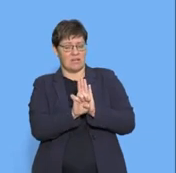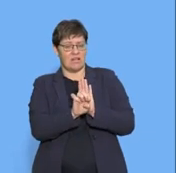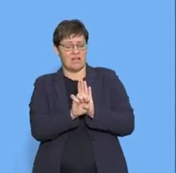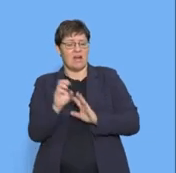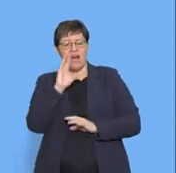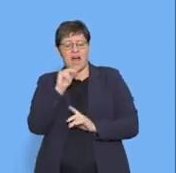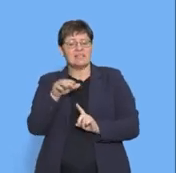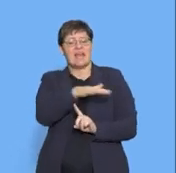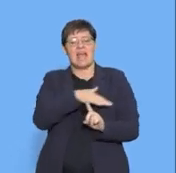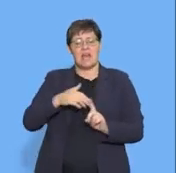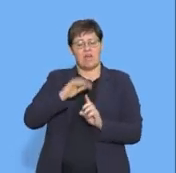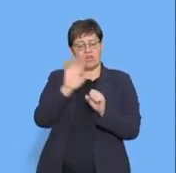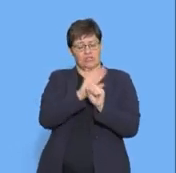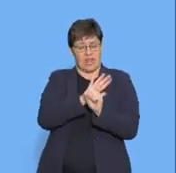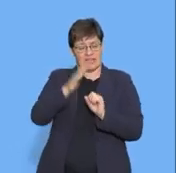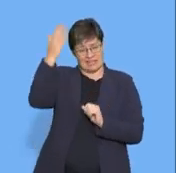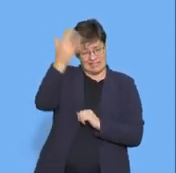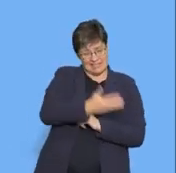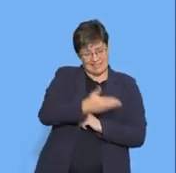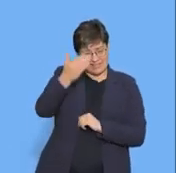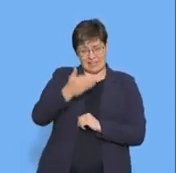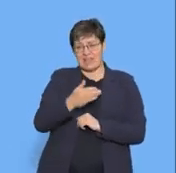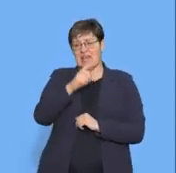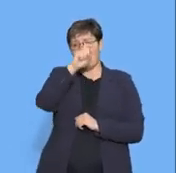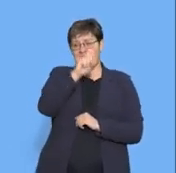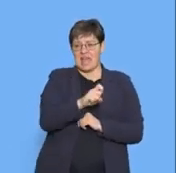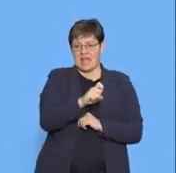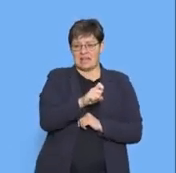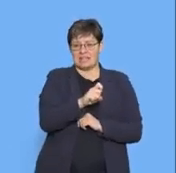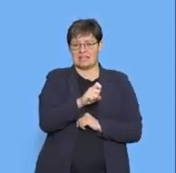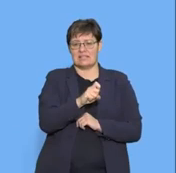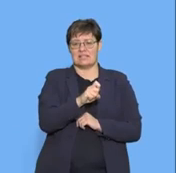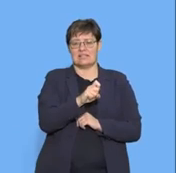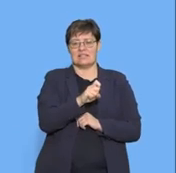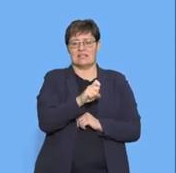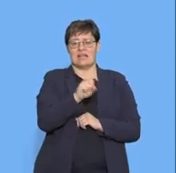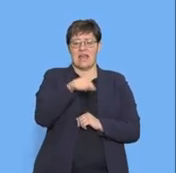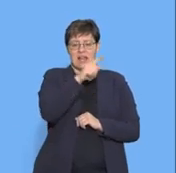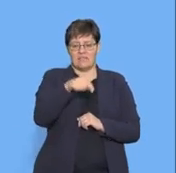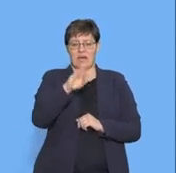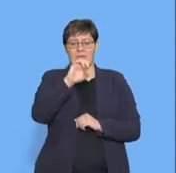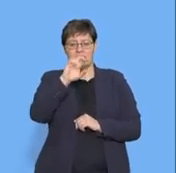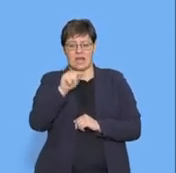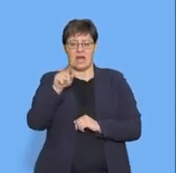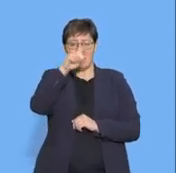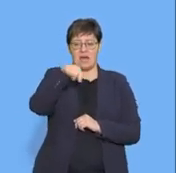Okay, in this example, they've asked us to find the area of the shaded region in terms of x, alpha, beta, phi, and theta.